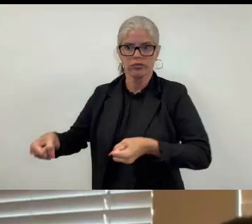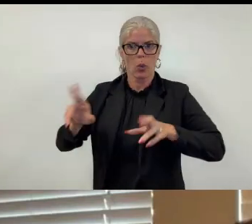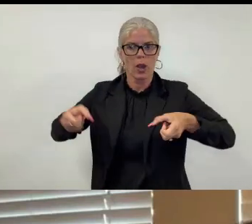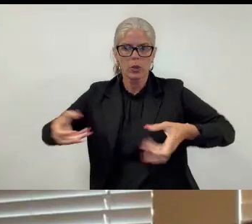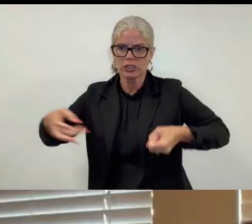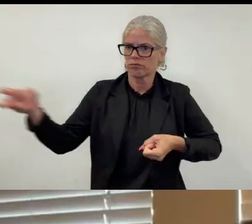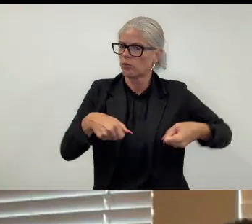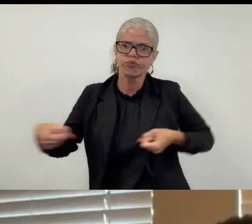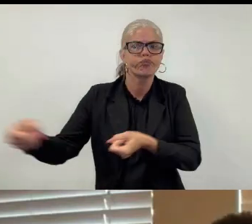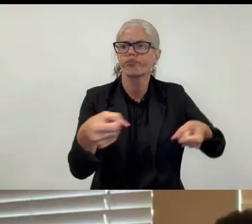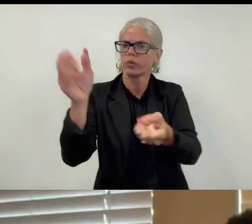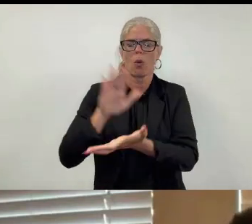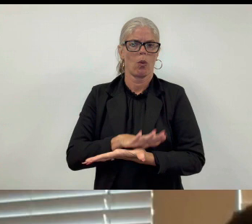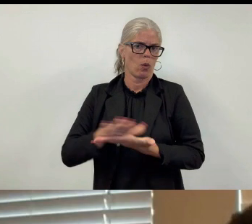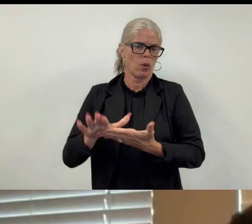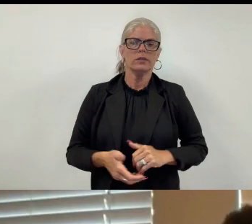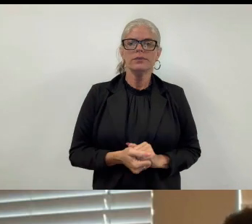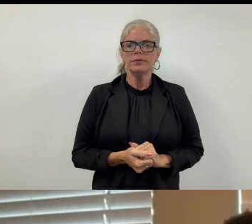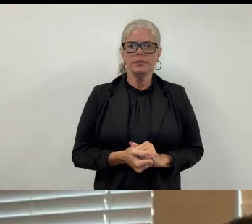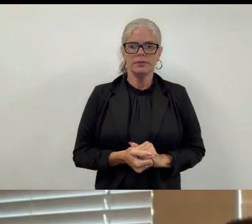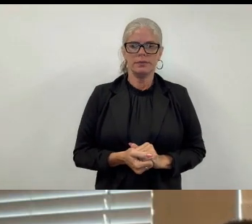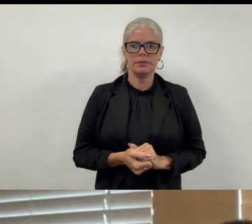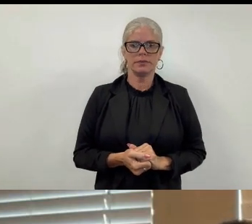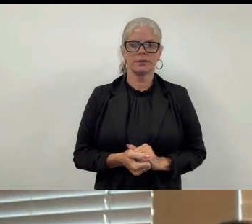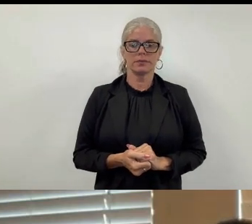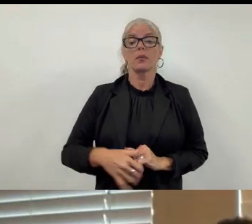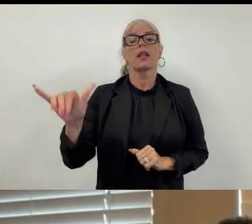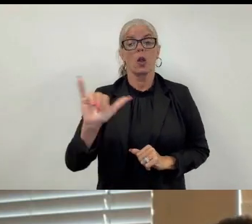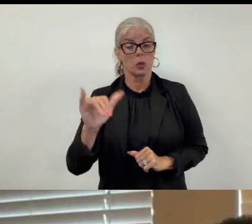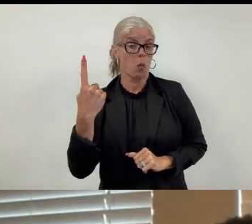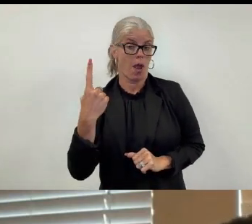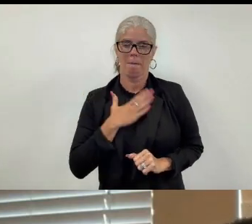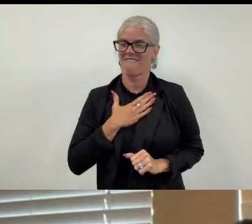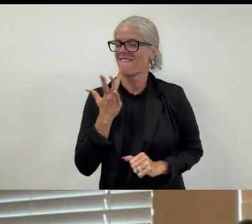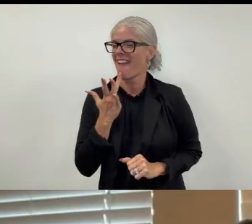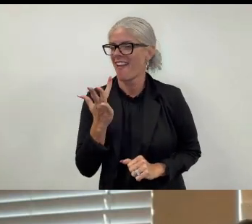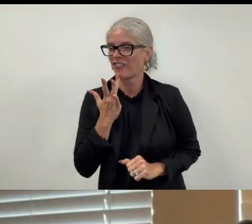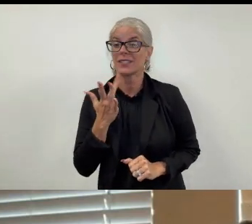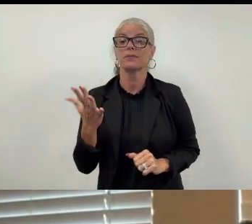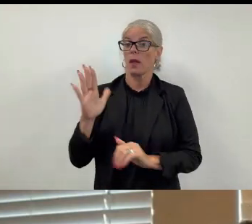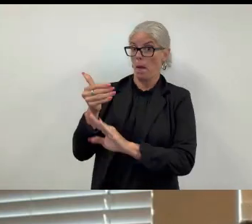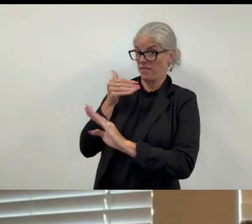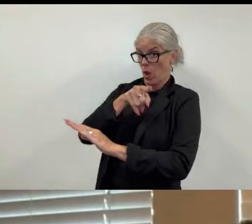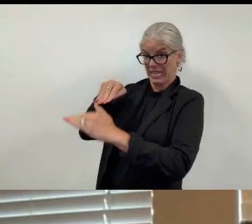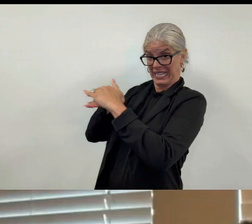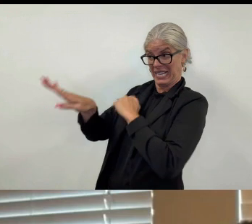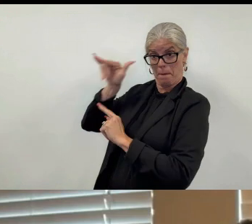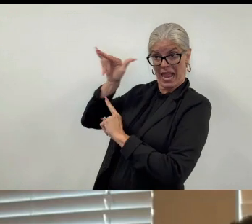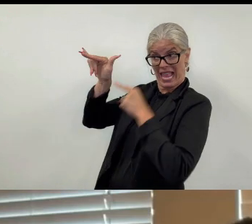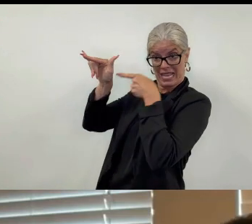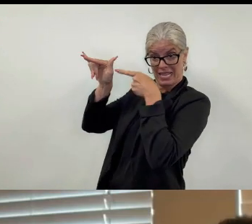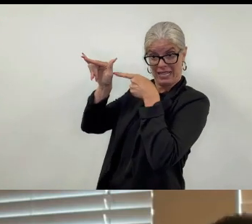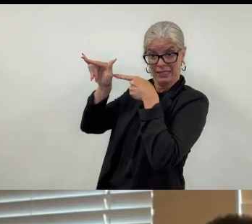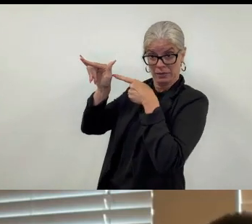like, and help you push your wheelchair, etc., things like that. And then also, one of my favorite pieces of flying